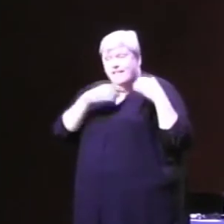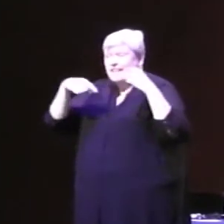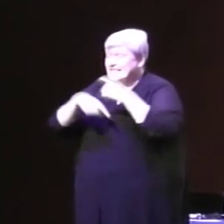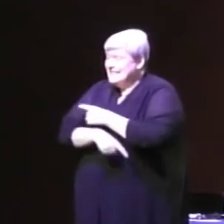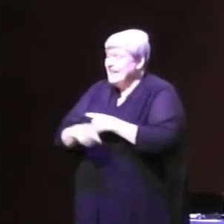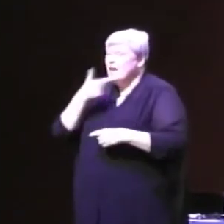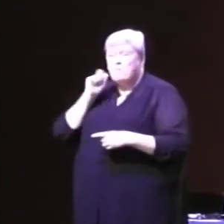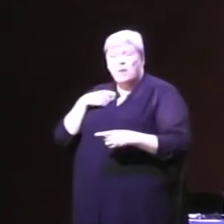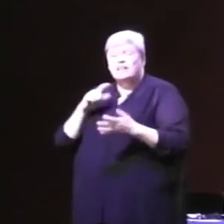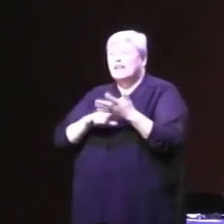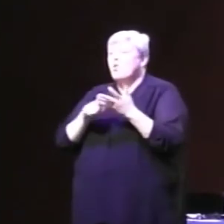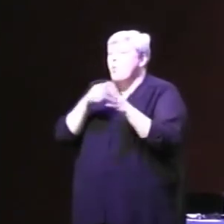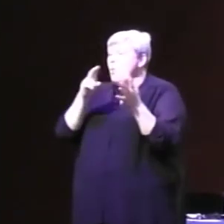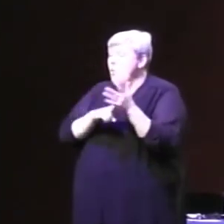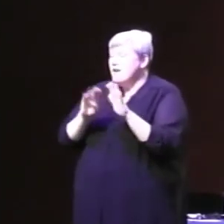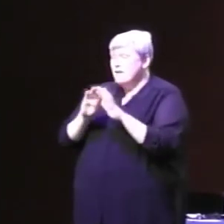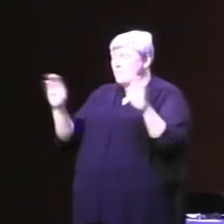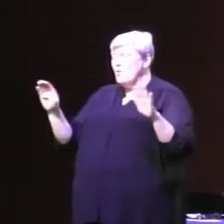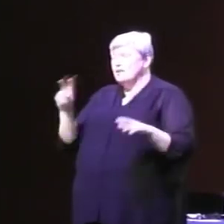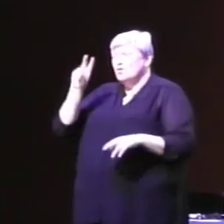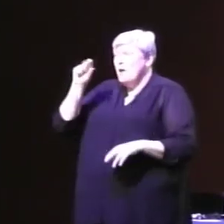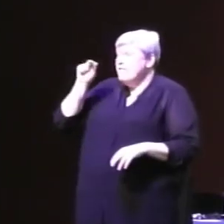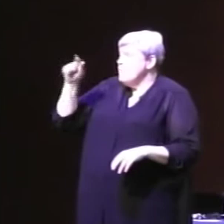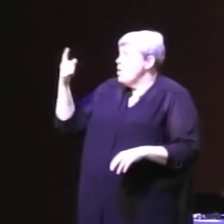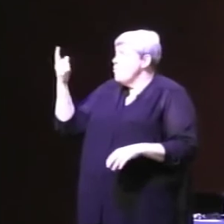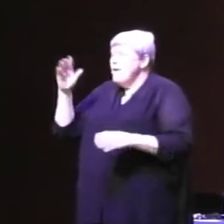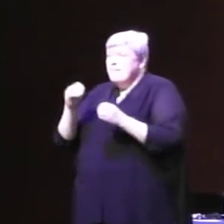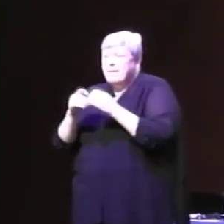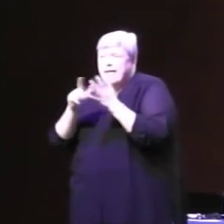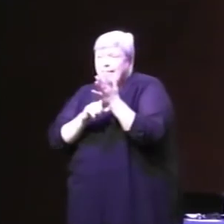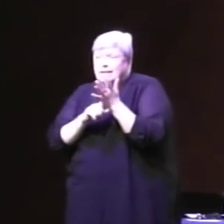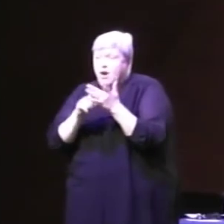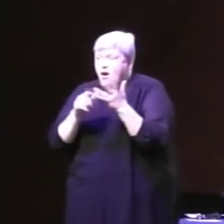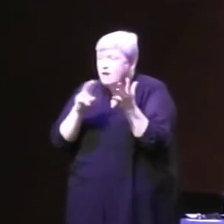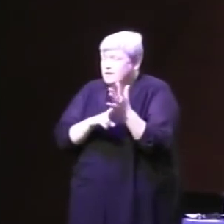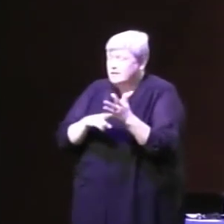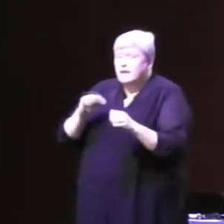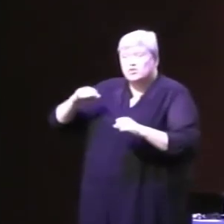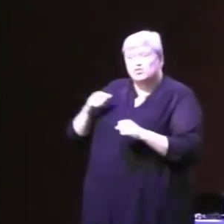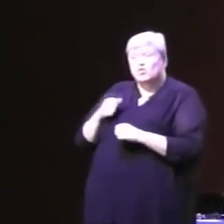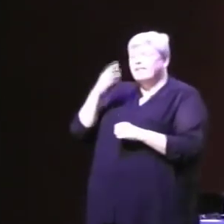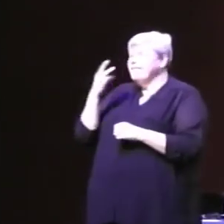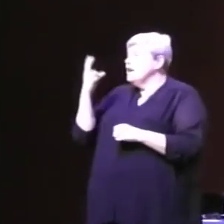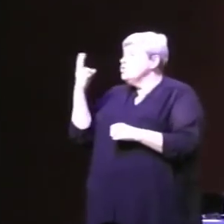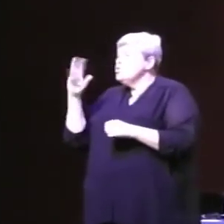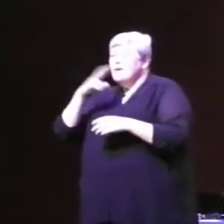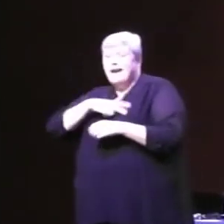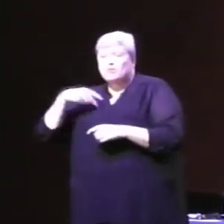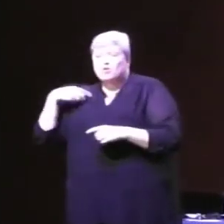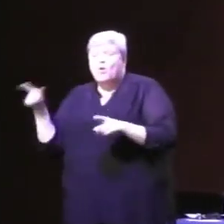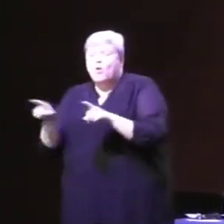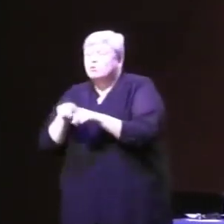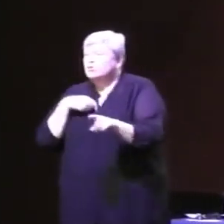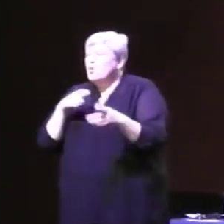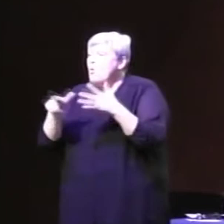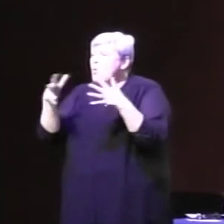boards, debt stood at £12.1 billion. Scotland's 32 councils also owe £2.35 billion